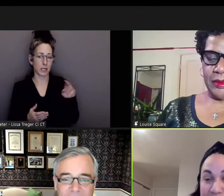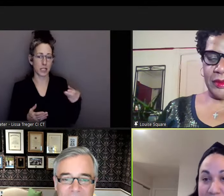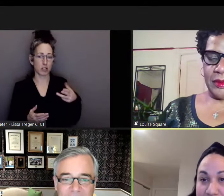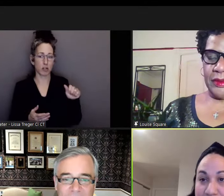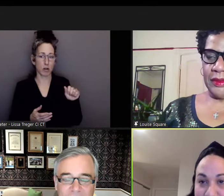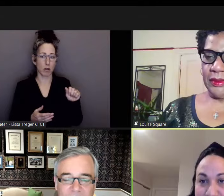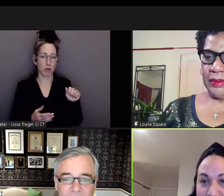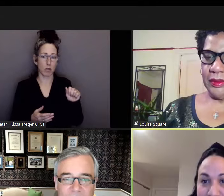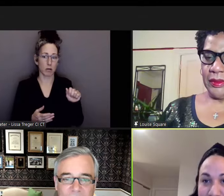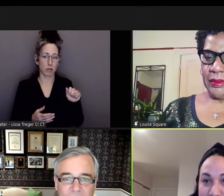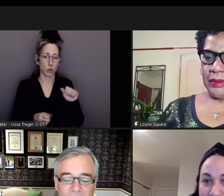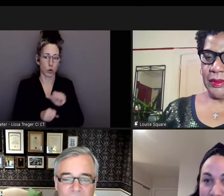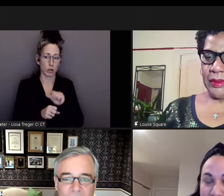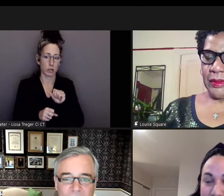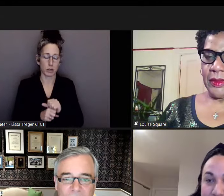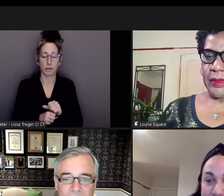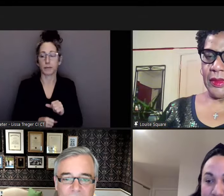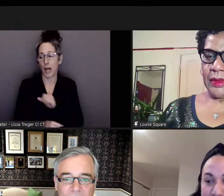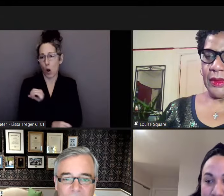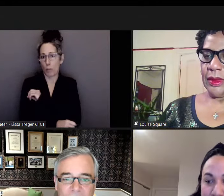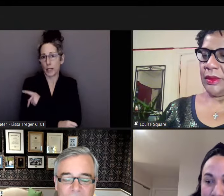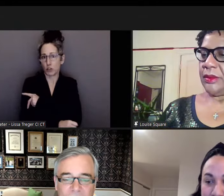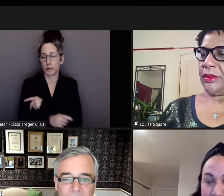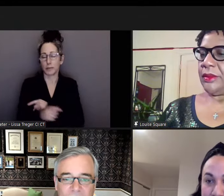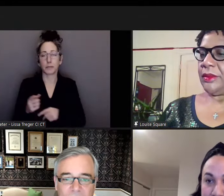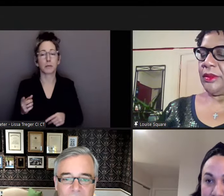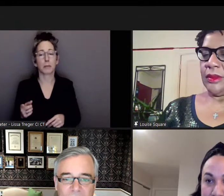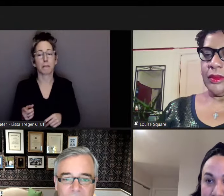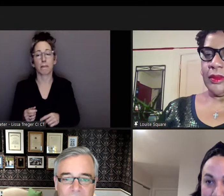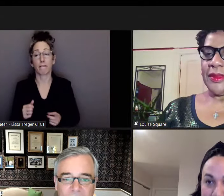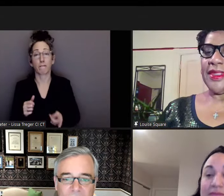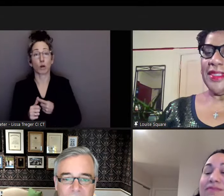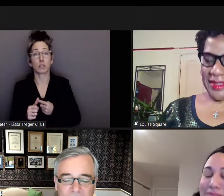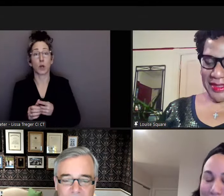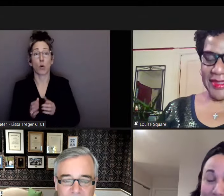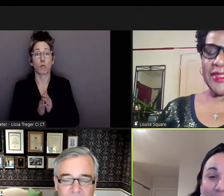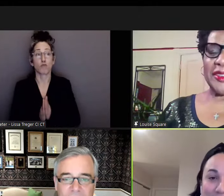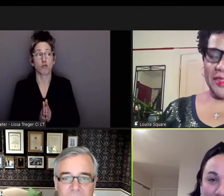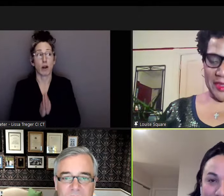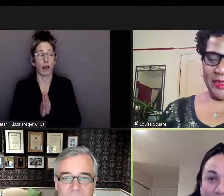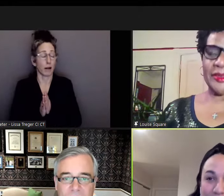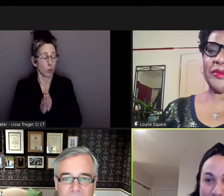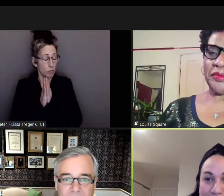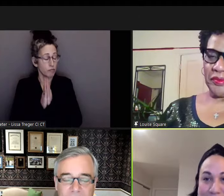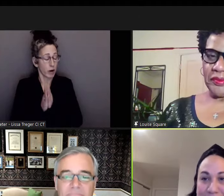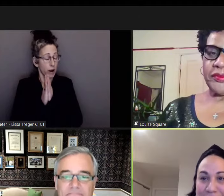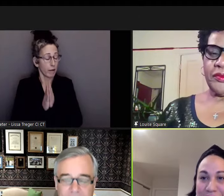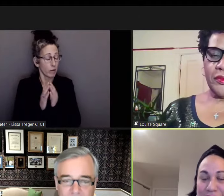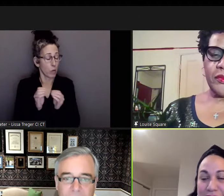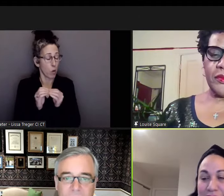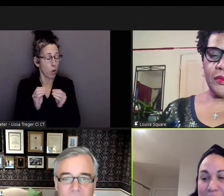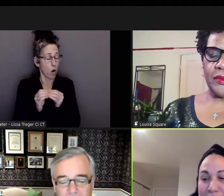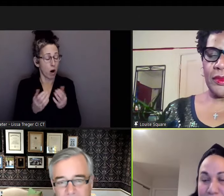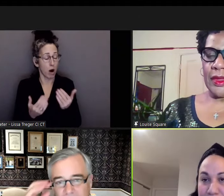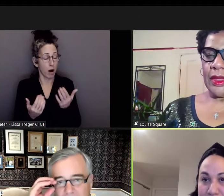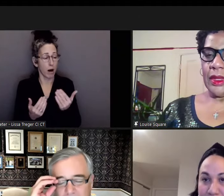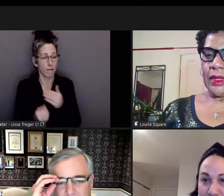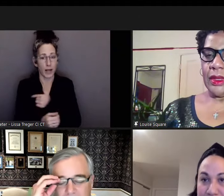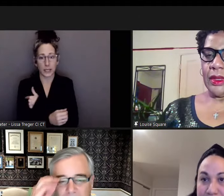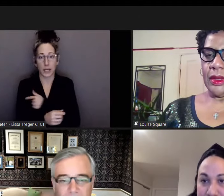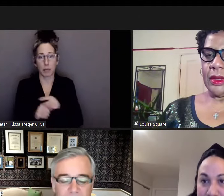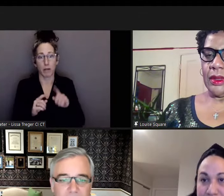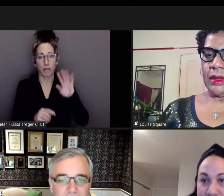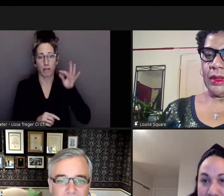in the outpatient setting. So what I would say is that, first of all, we're praying. We're all praying for these vaccines to come, guys. But the federal government